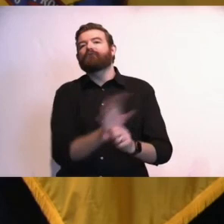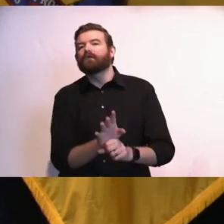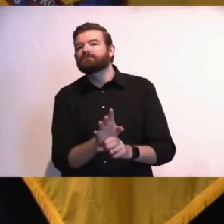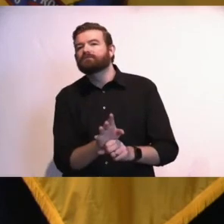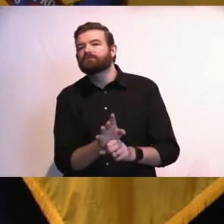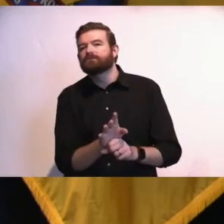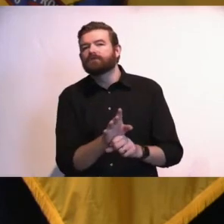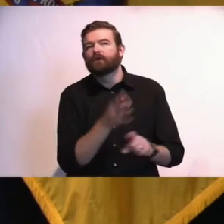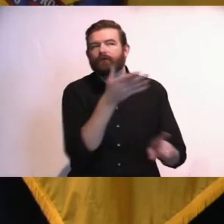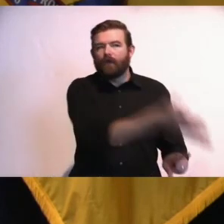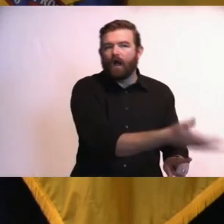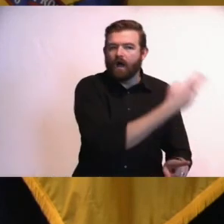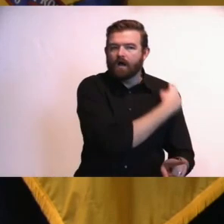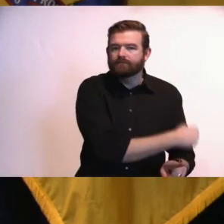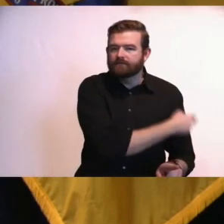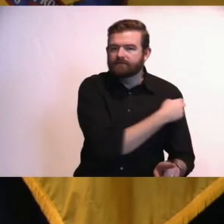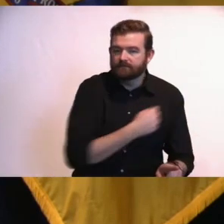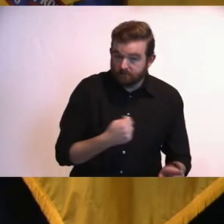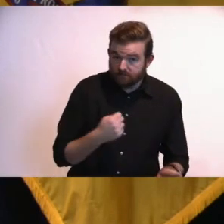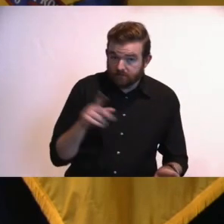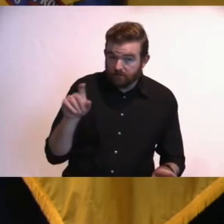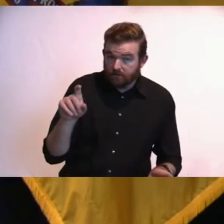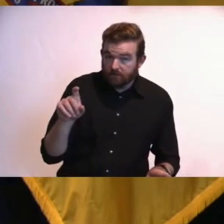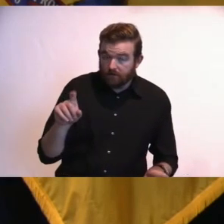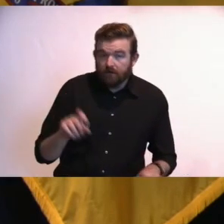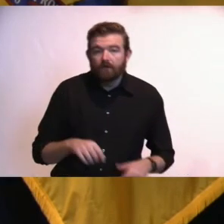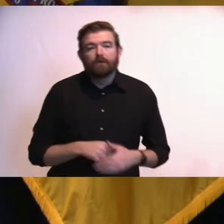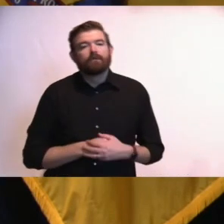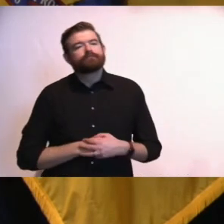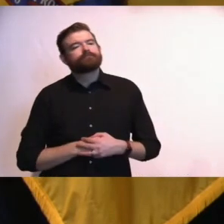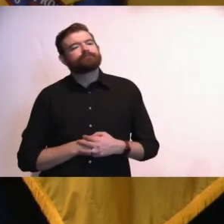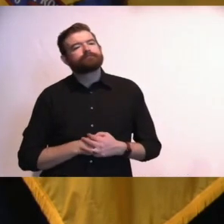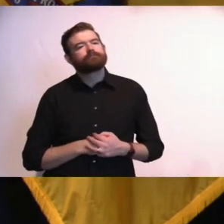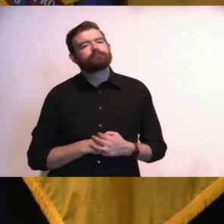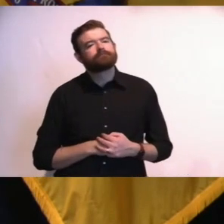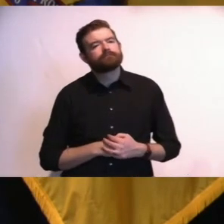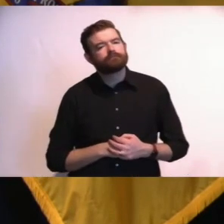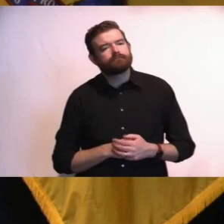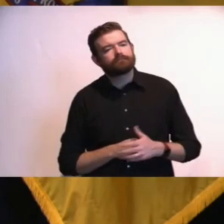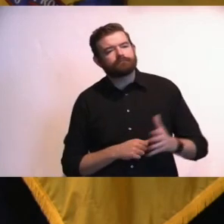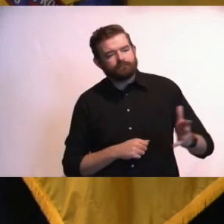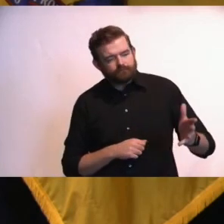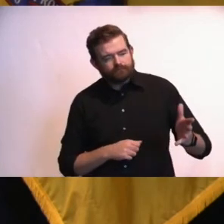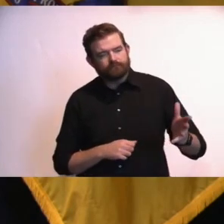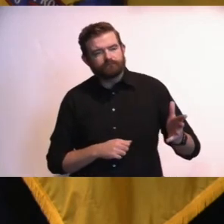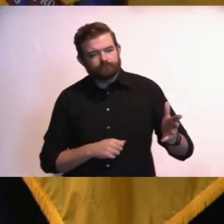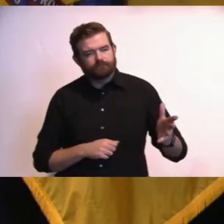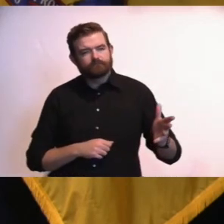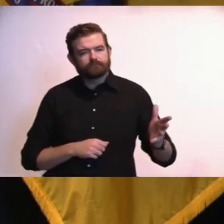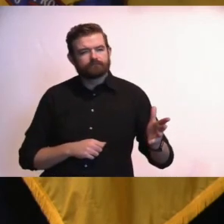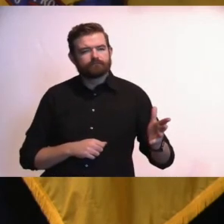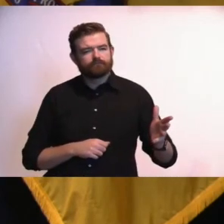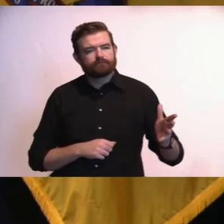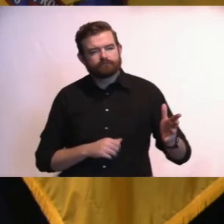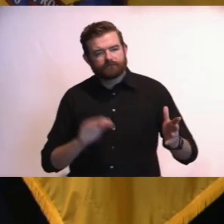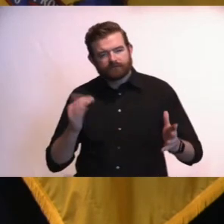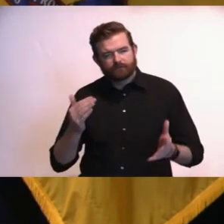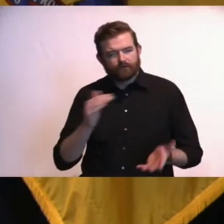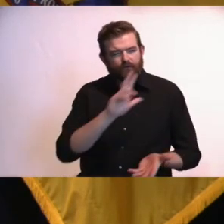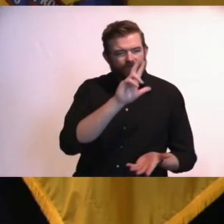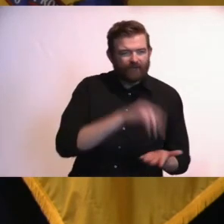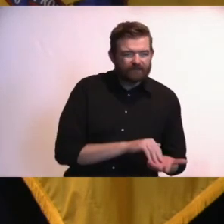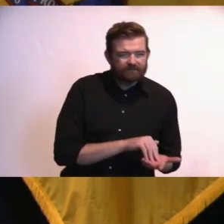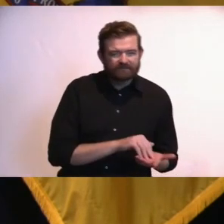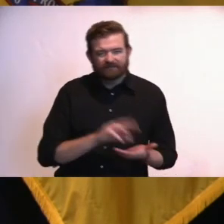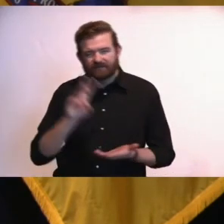who are hospitalized with COVID, the real picture of COVID in the state, as opposed to this larger 6,000 number? I'd also like to ask you about the veterans' homes.